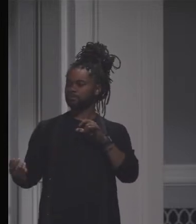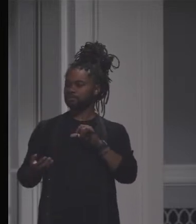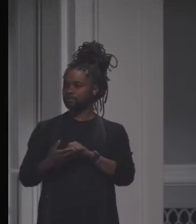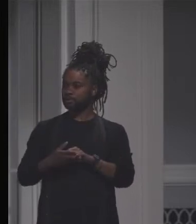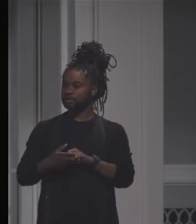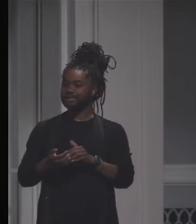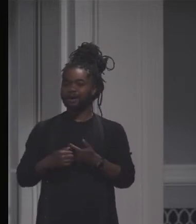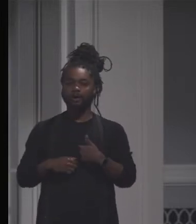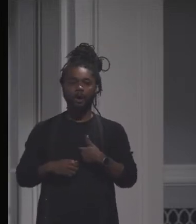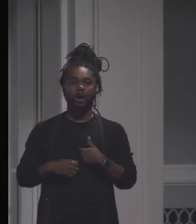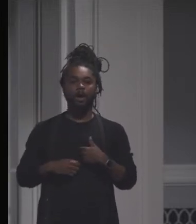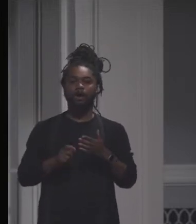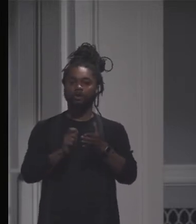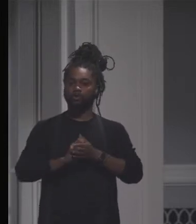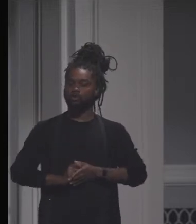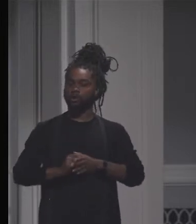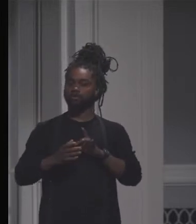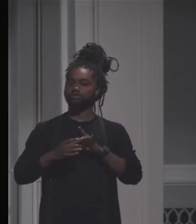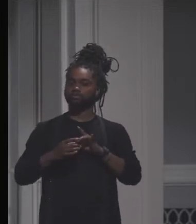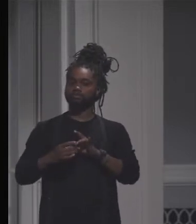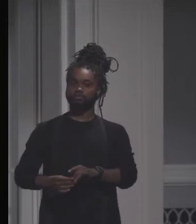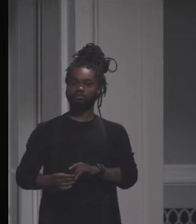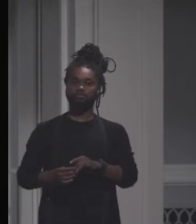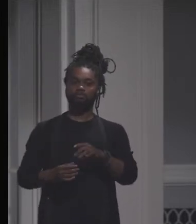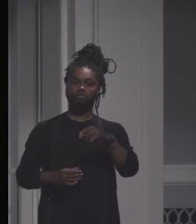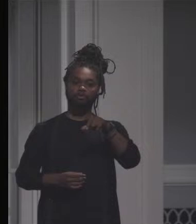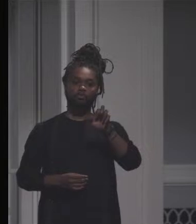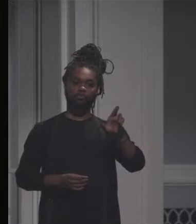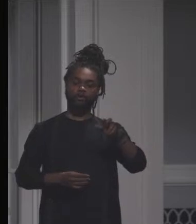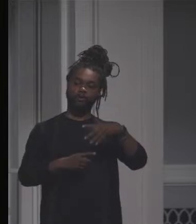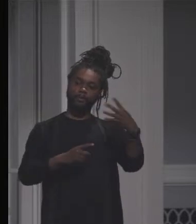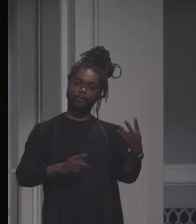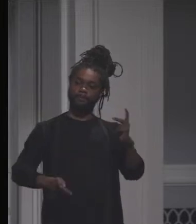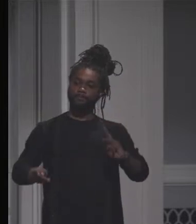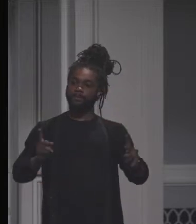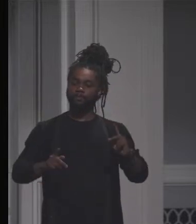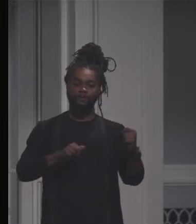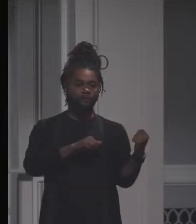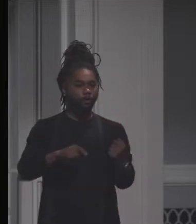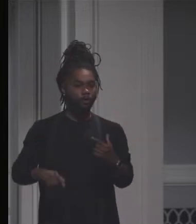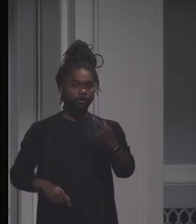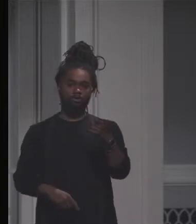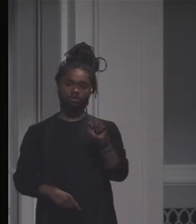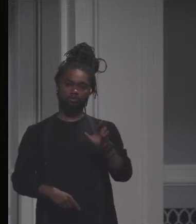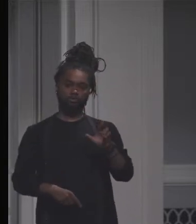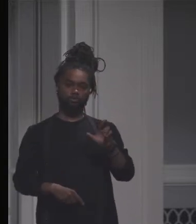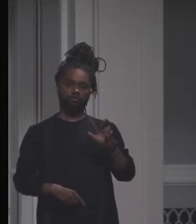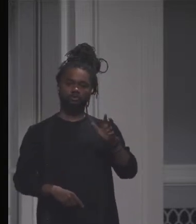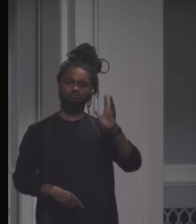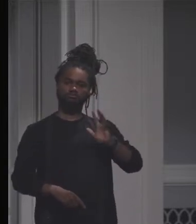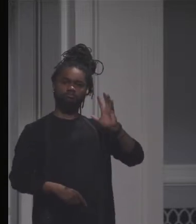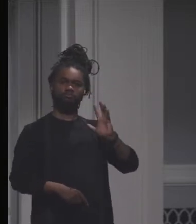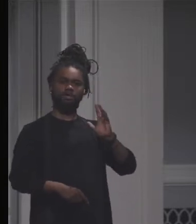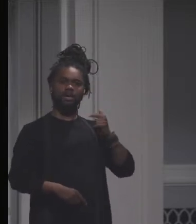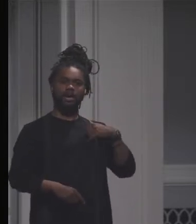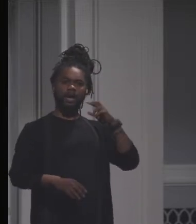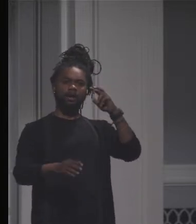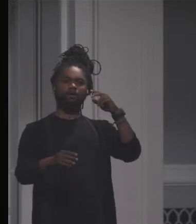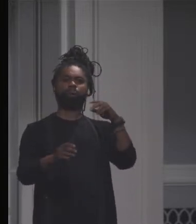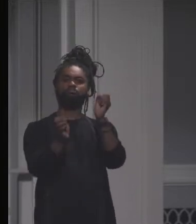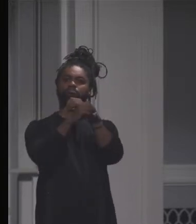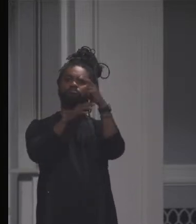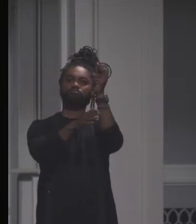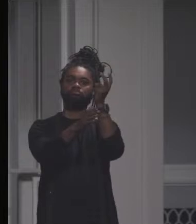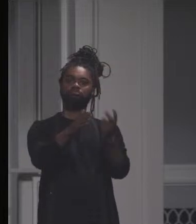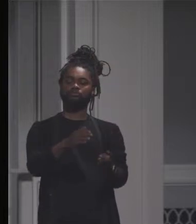write queer people of all genders back into the early medieval. I immerse the reader in